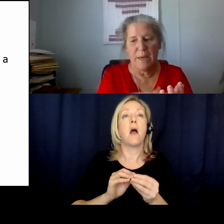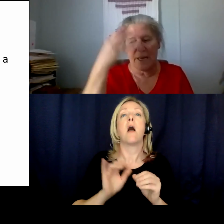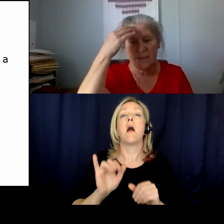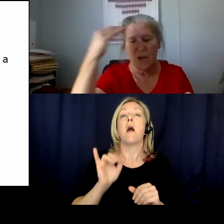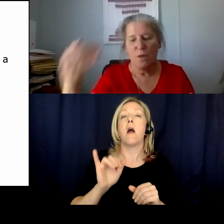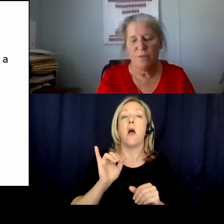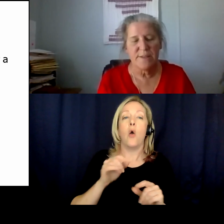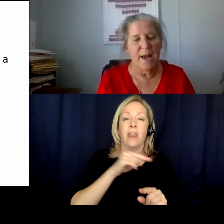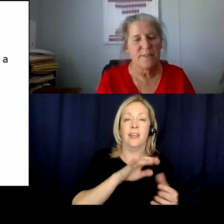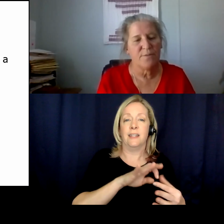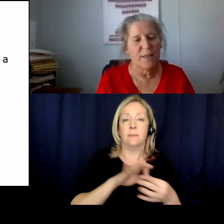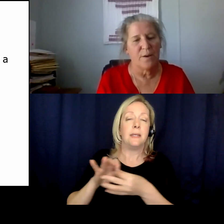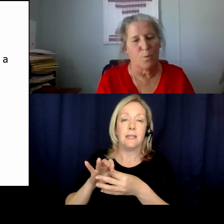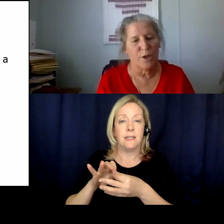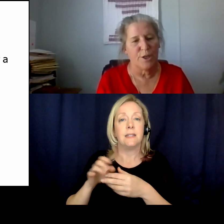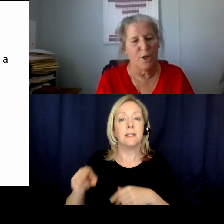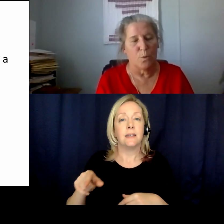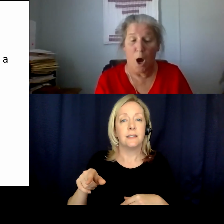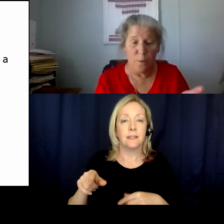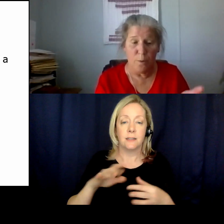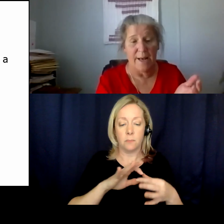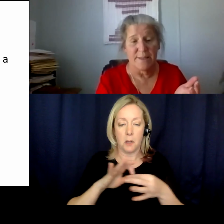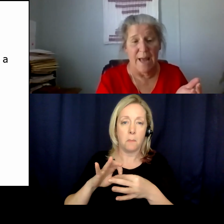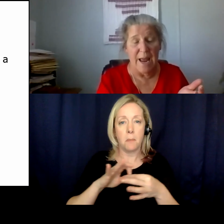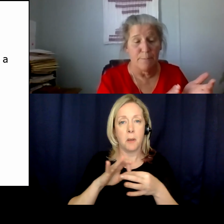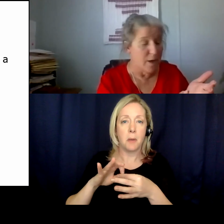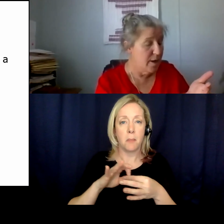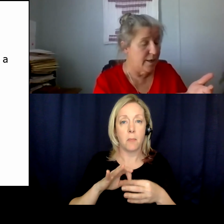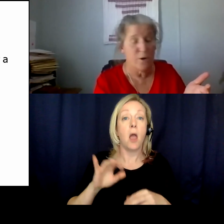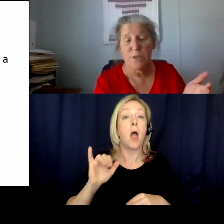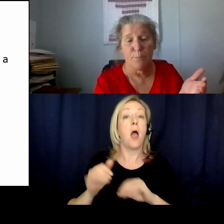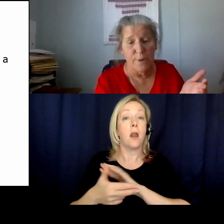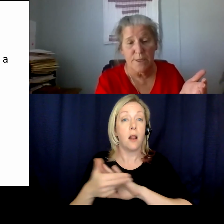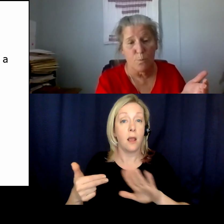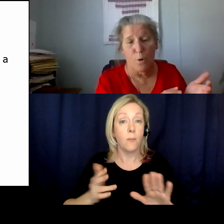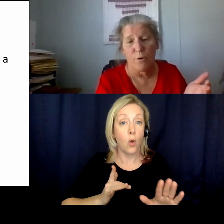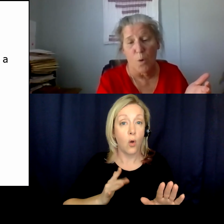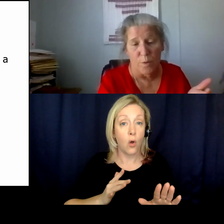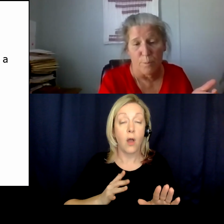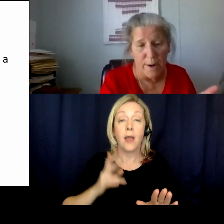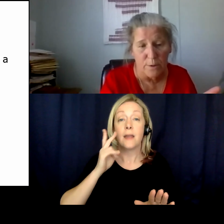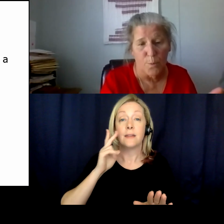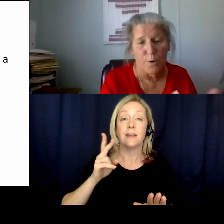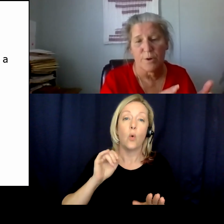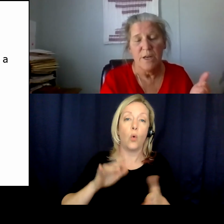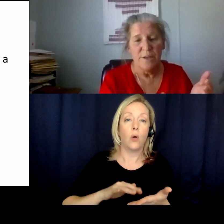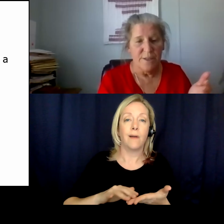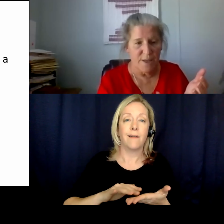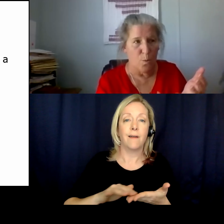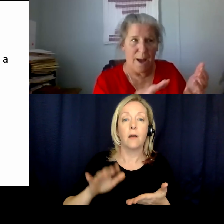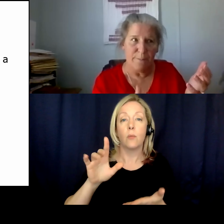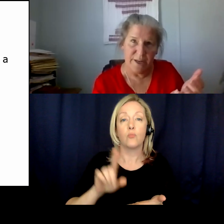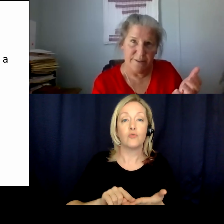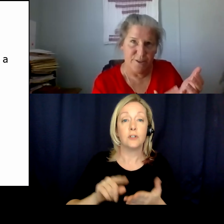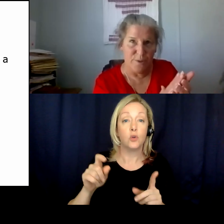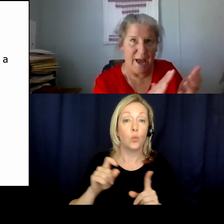this means this activity that we're going to do. Oh, and it has a name, and here's the printed word or the brailled word.